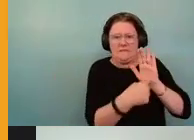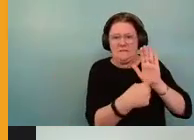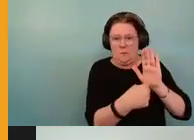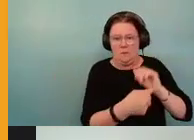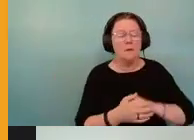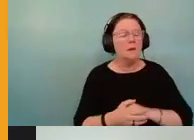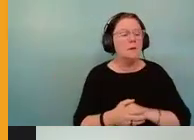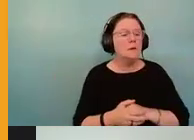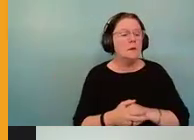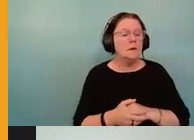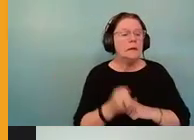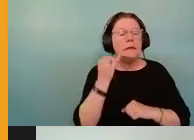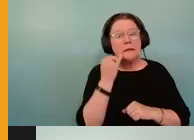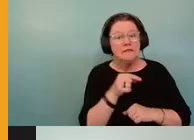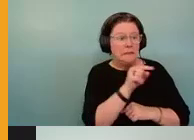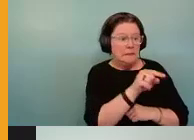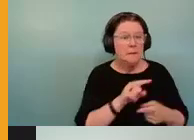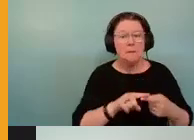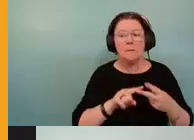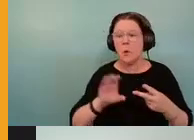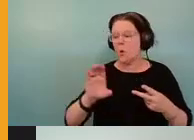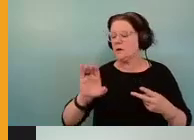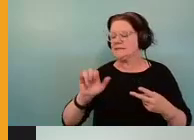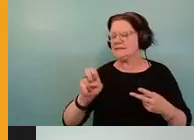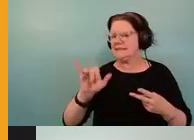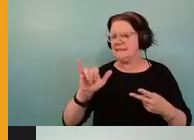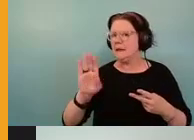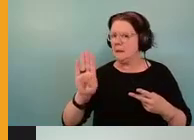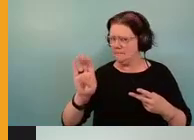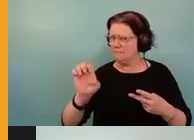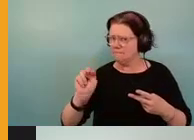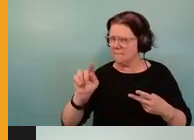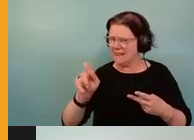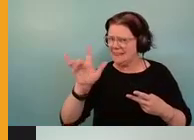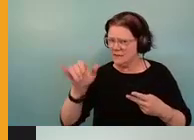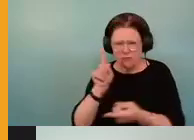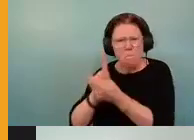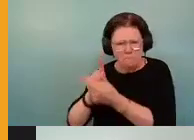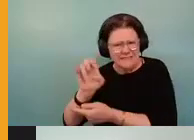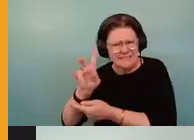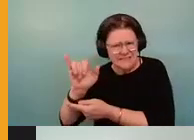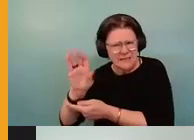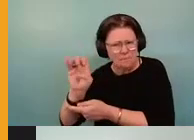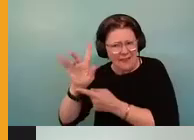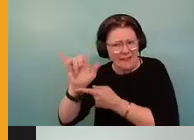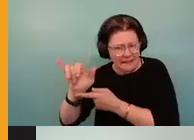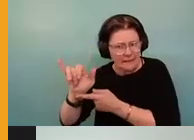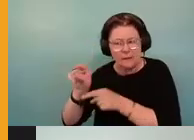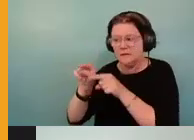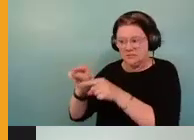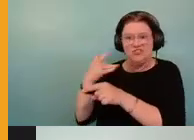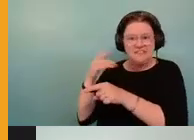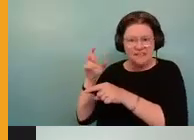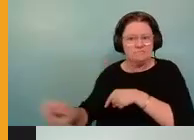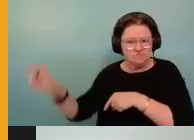talk to him or Cindy Bentley, who I think many of you have probably met along the way, she does a lot of training. She